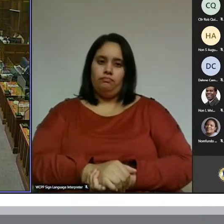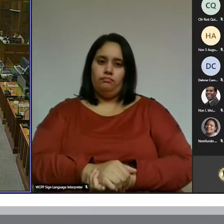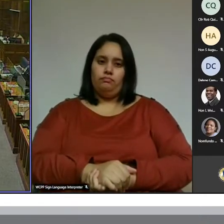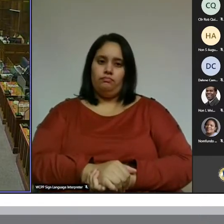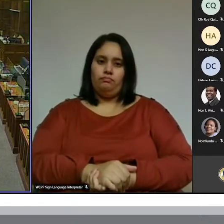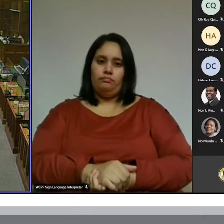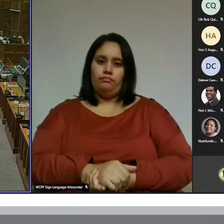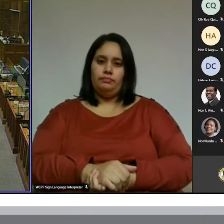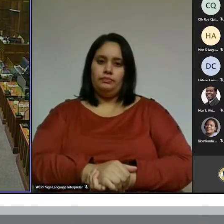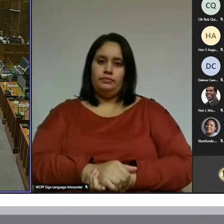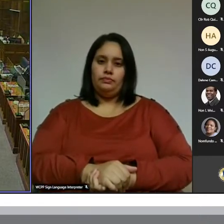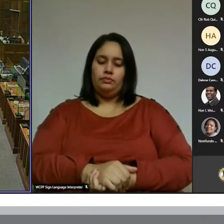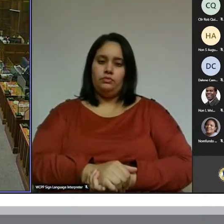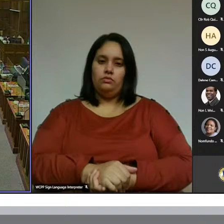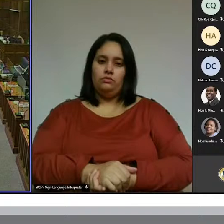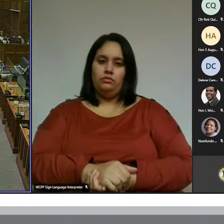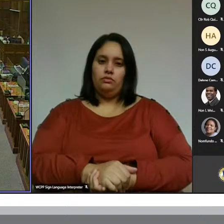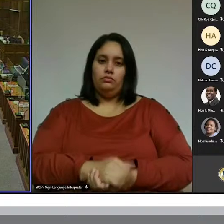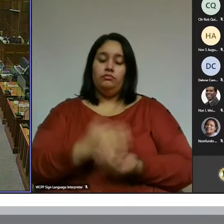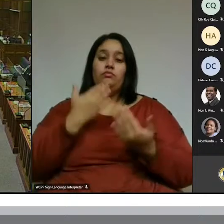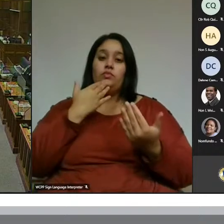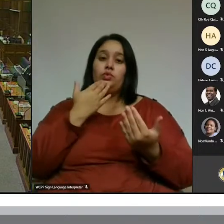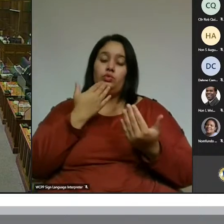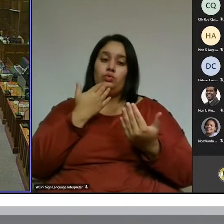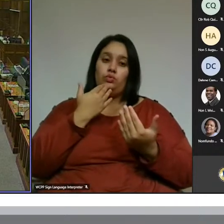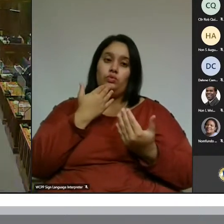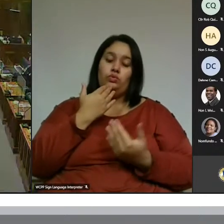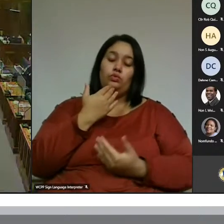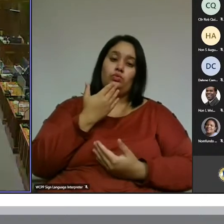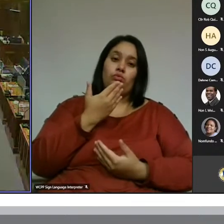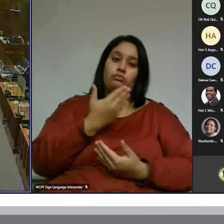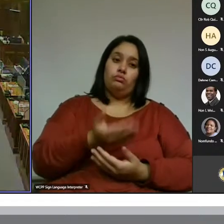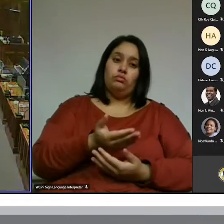Thank you, Mr. Tom.